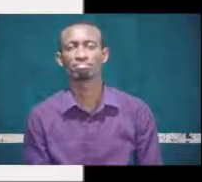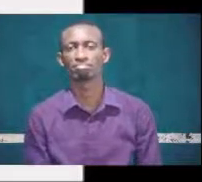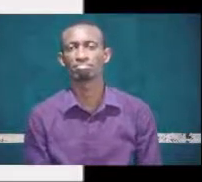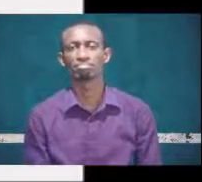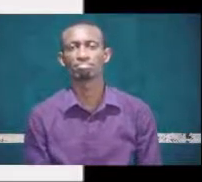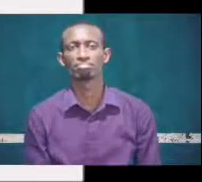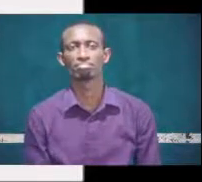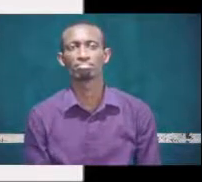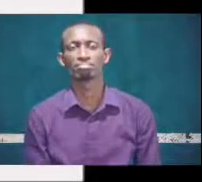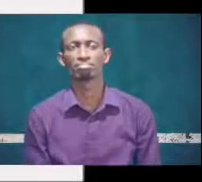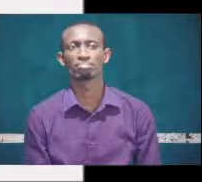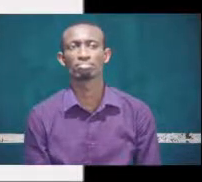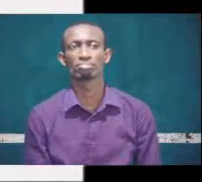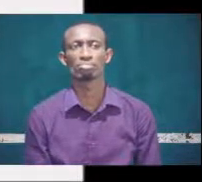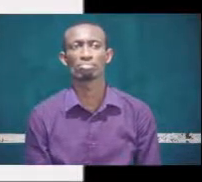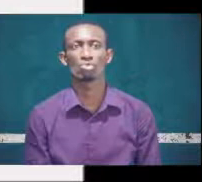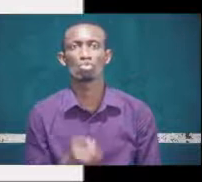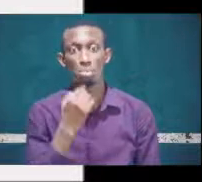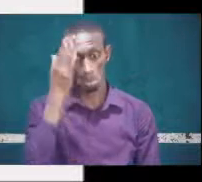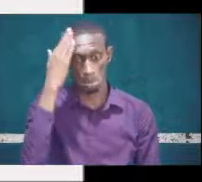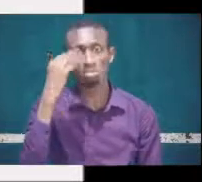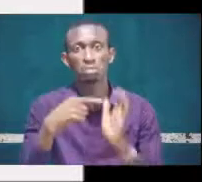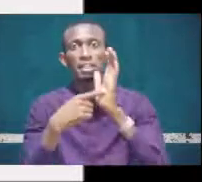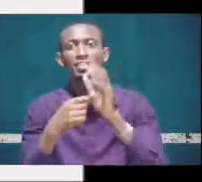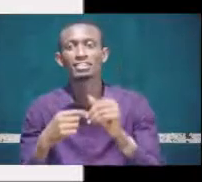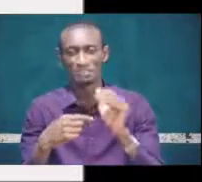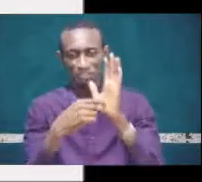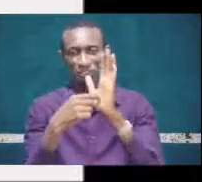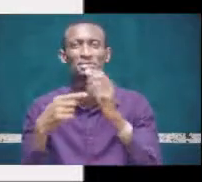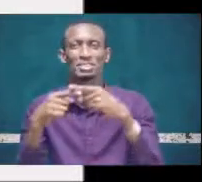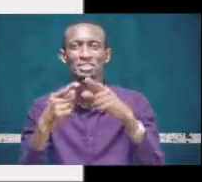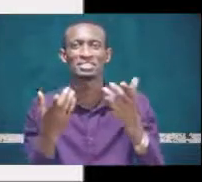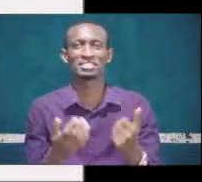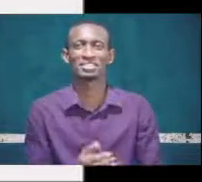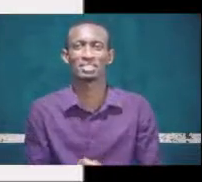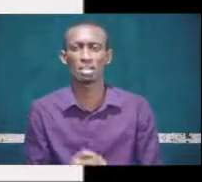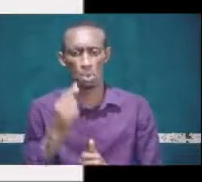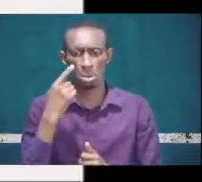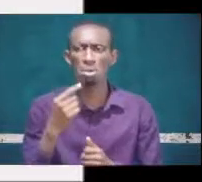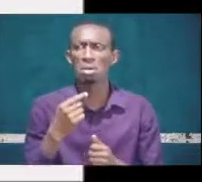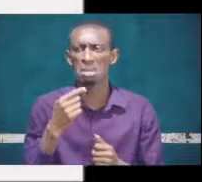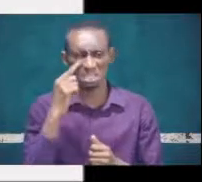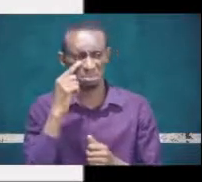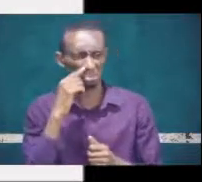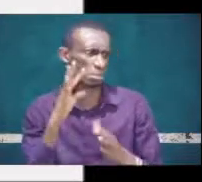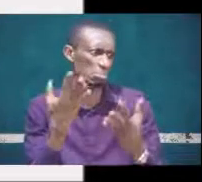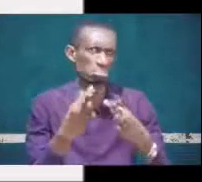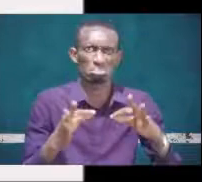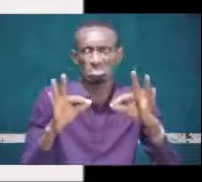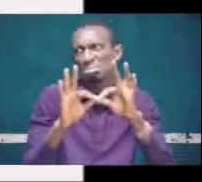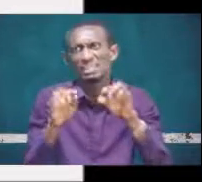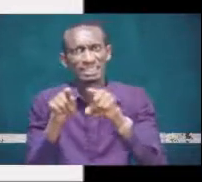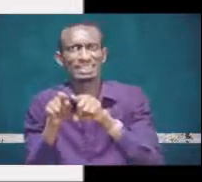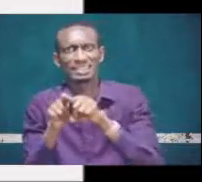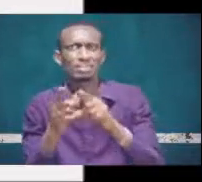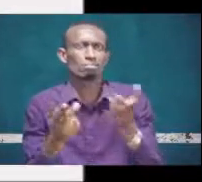competitive demand. And I should be able now to give the examples of substitutes. If you talk about substitutes, be able to